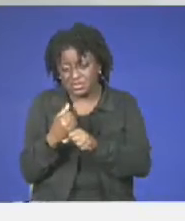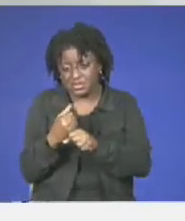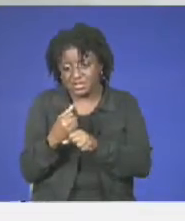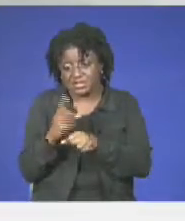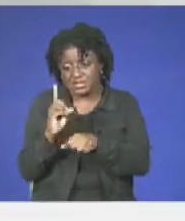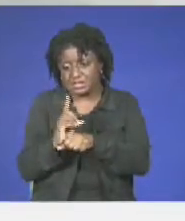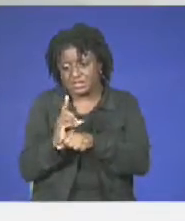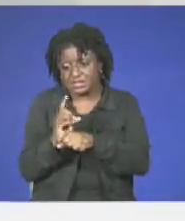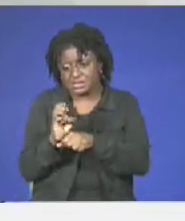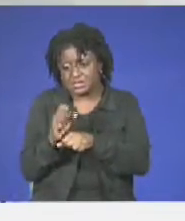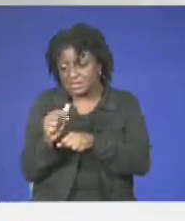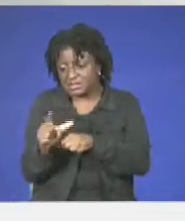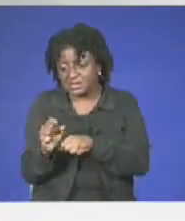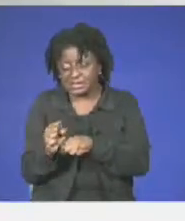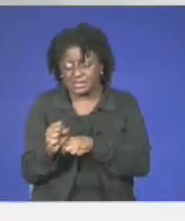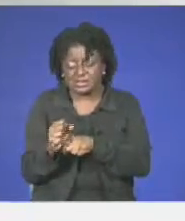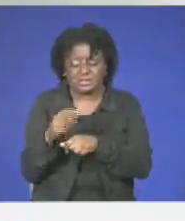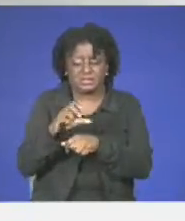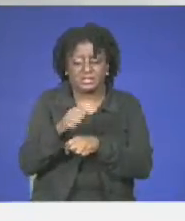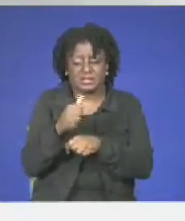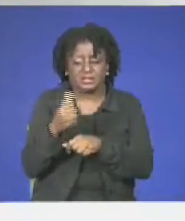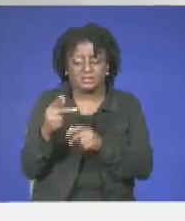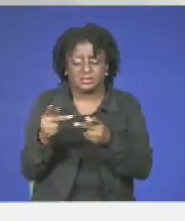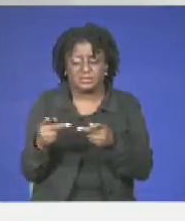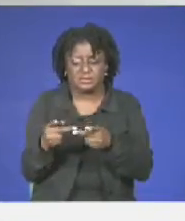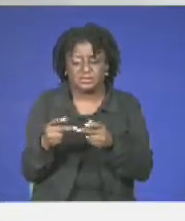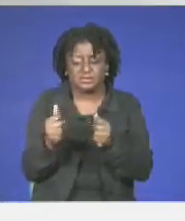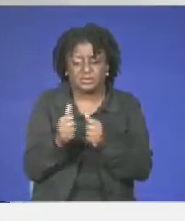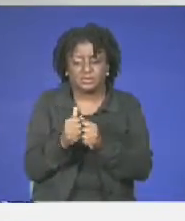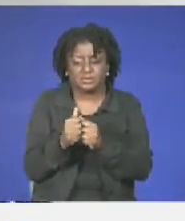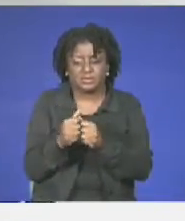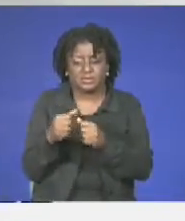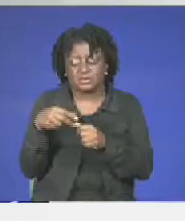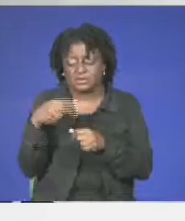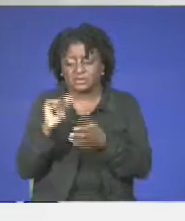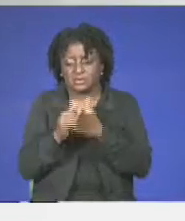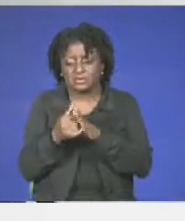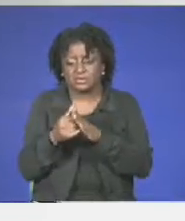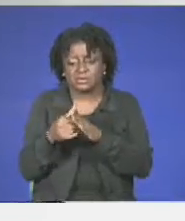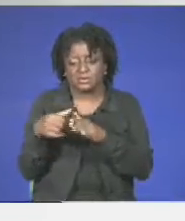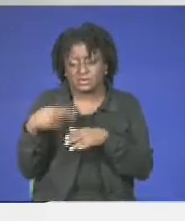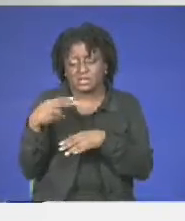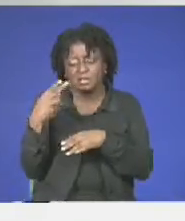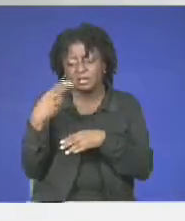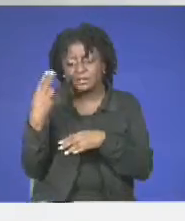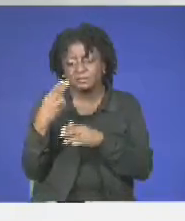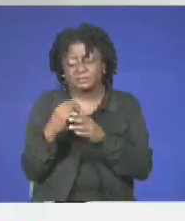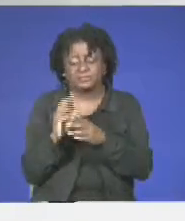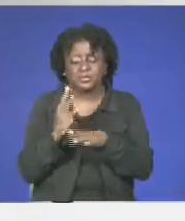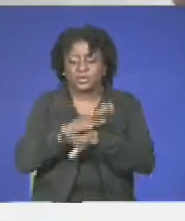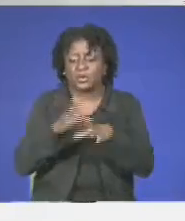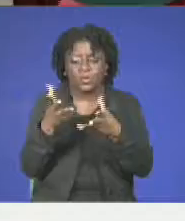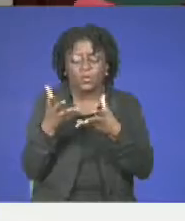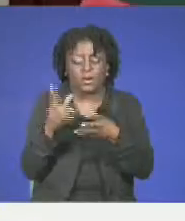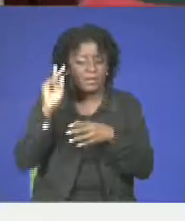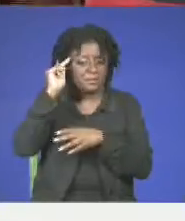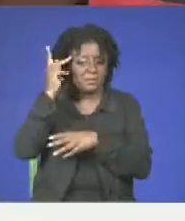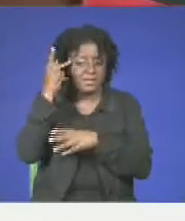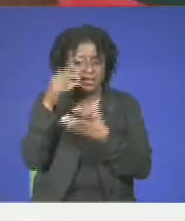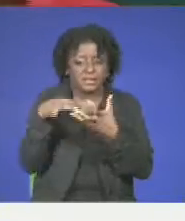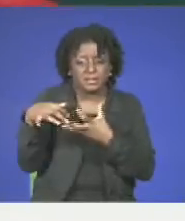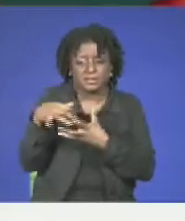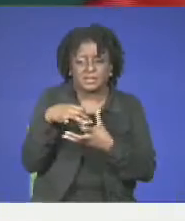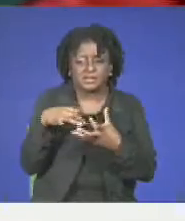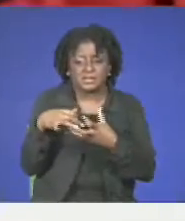with the powers that be. Okay? So we don't want too much political mixing up.